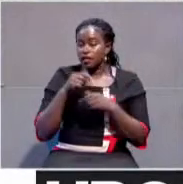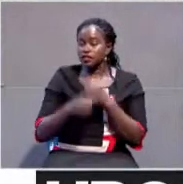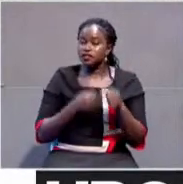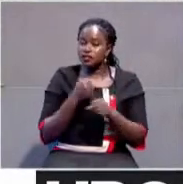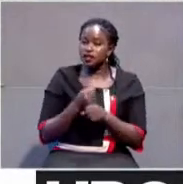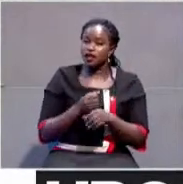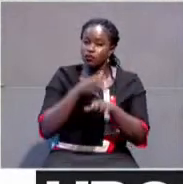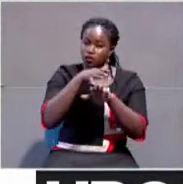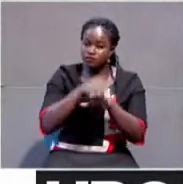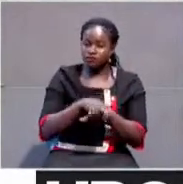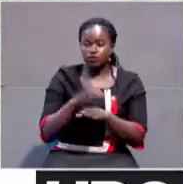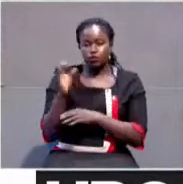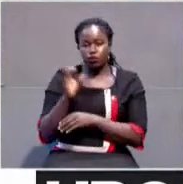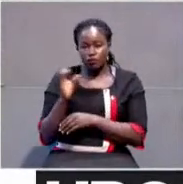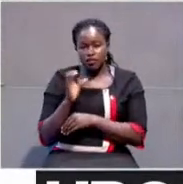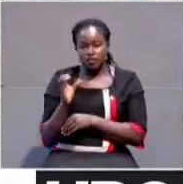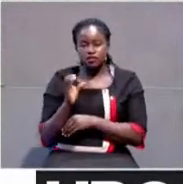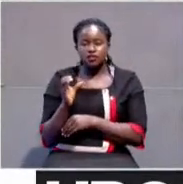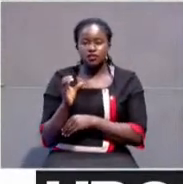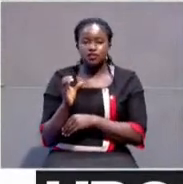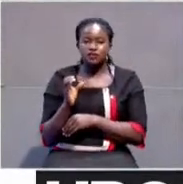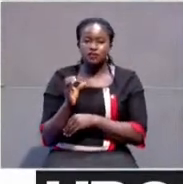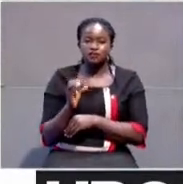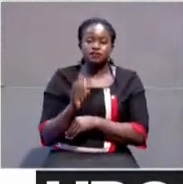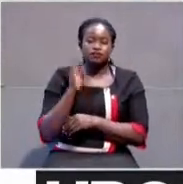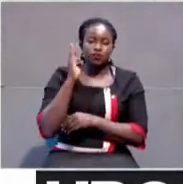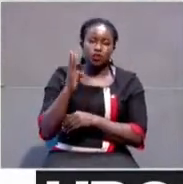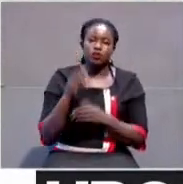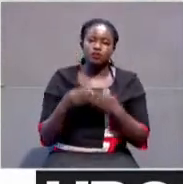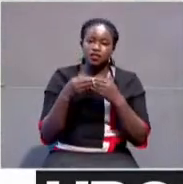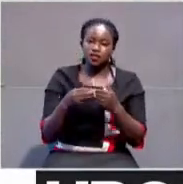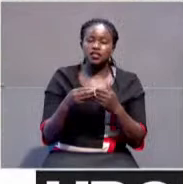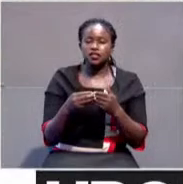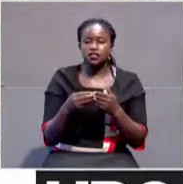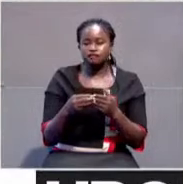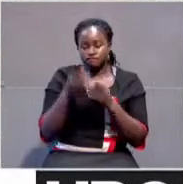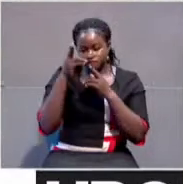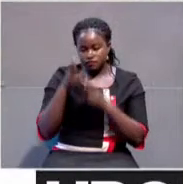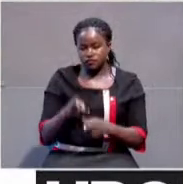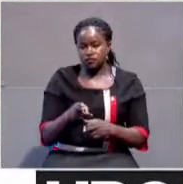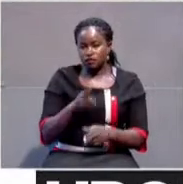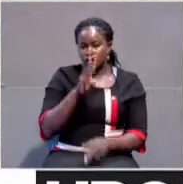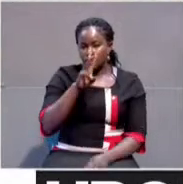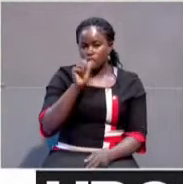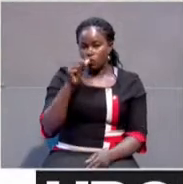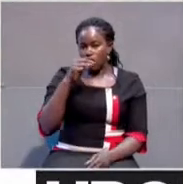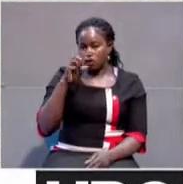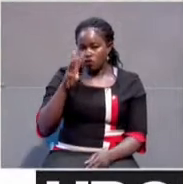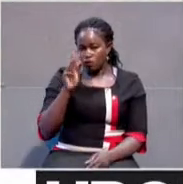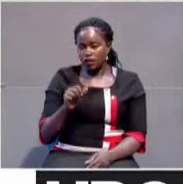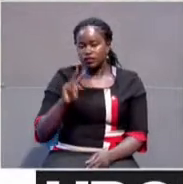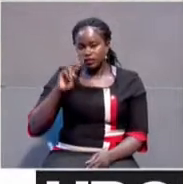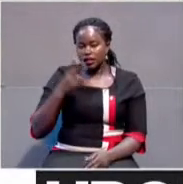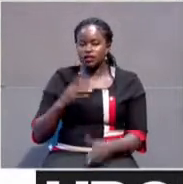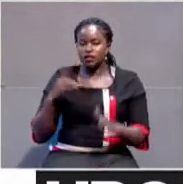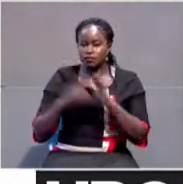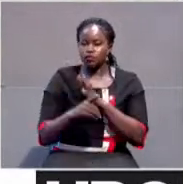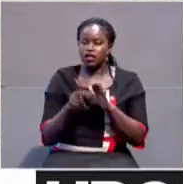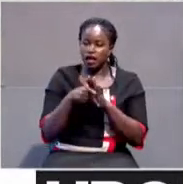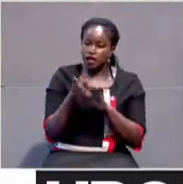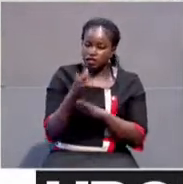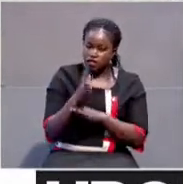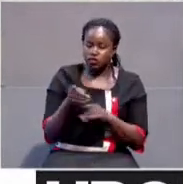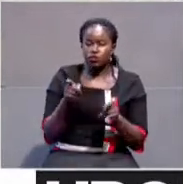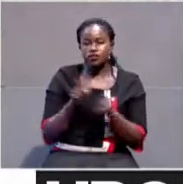coronation anniversary committee shall be headed by which Chiefwa Robert Wagwan Sibirwa, the Second Deputy Katikiro and Mwanika